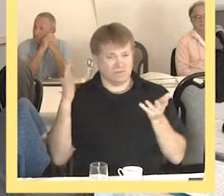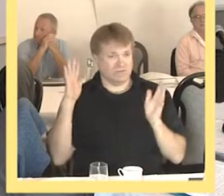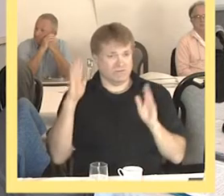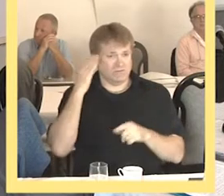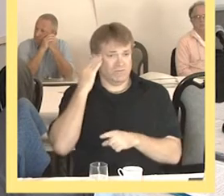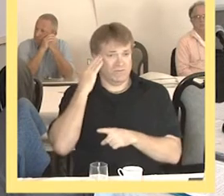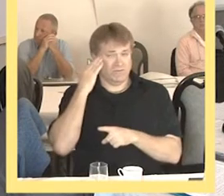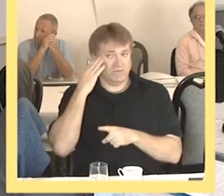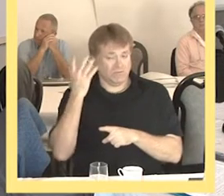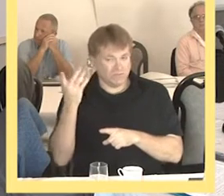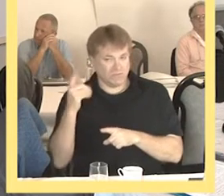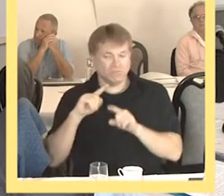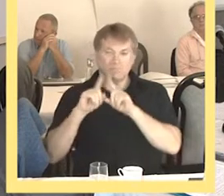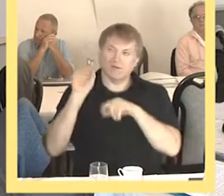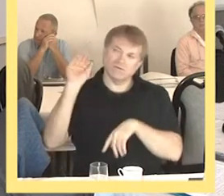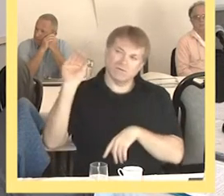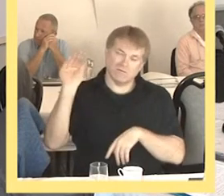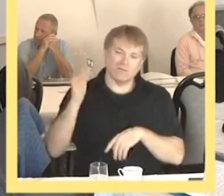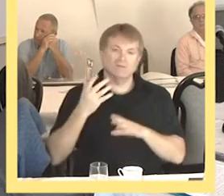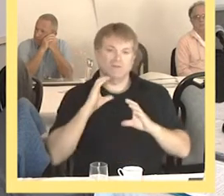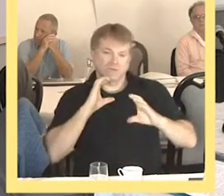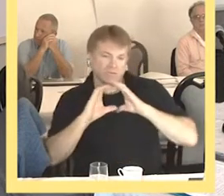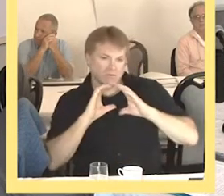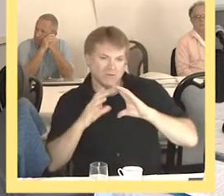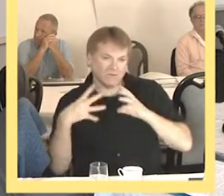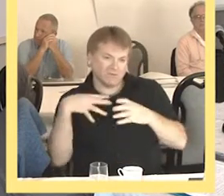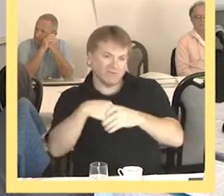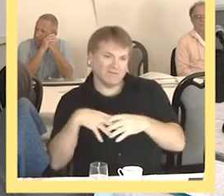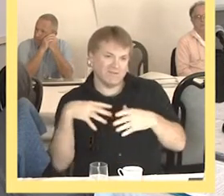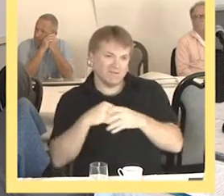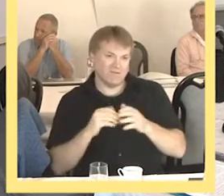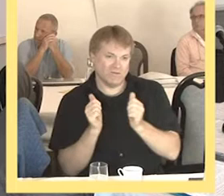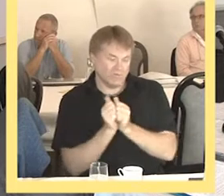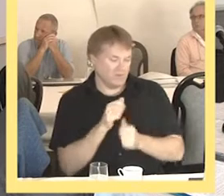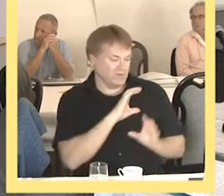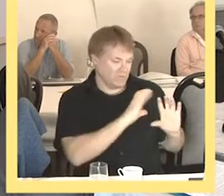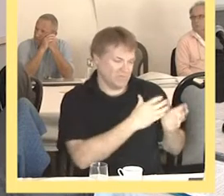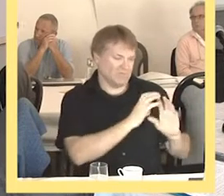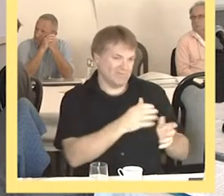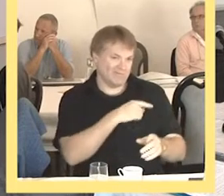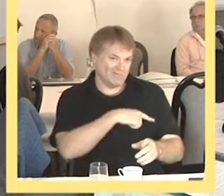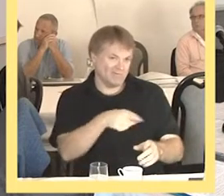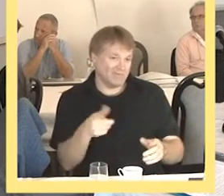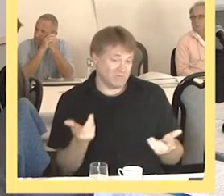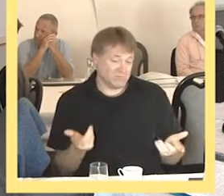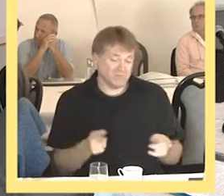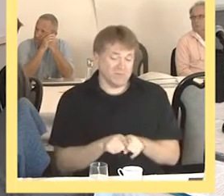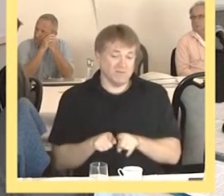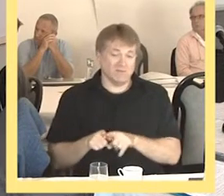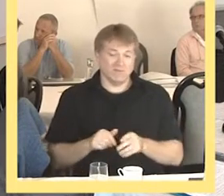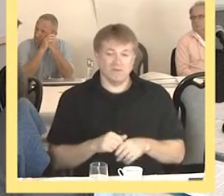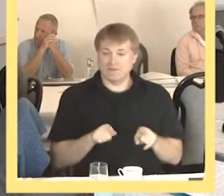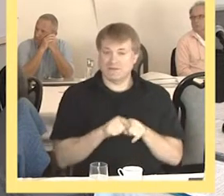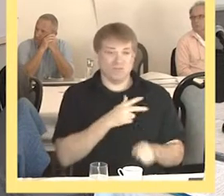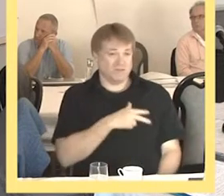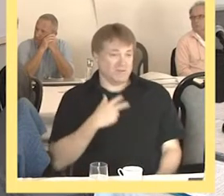communicating problems and how they were solved and how they were not solved so well in other countries, because the number of disasters we have in